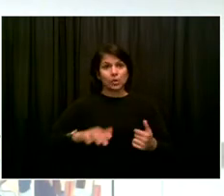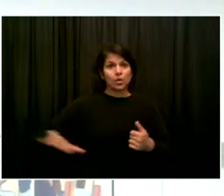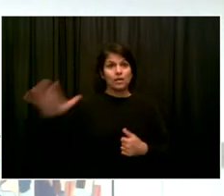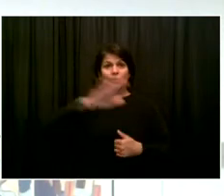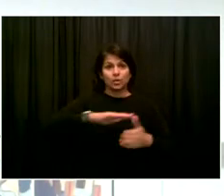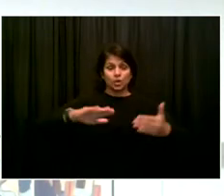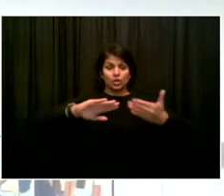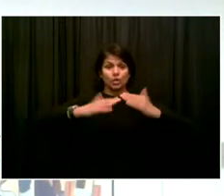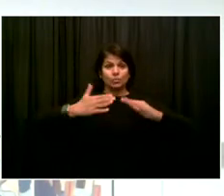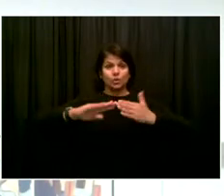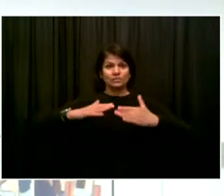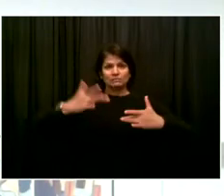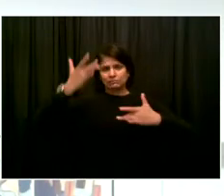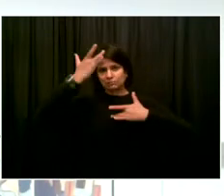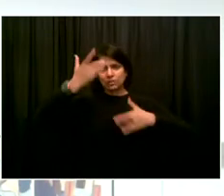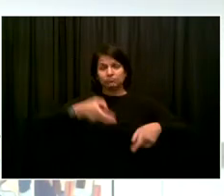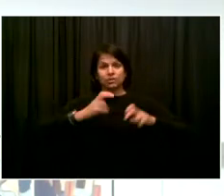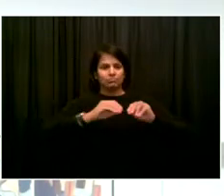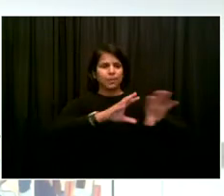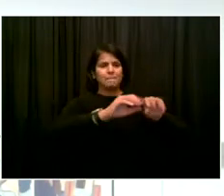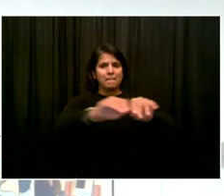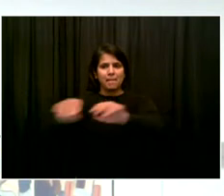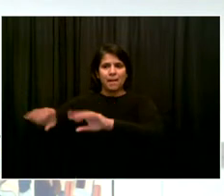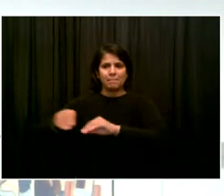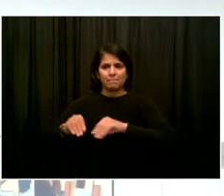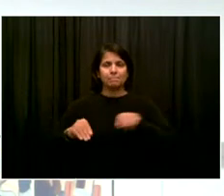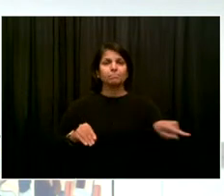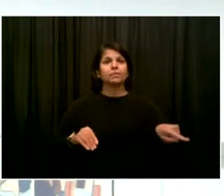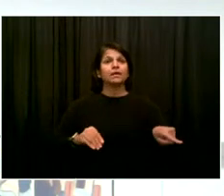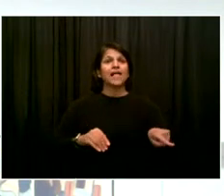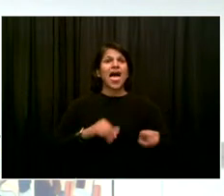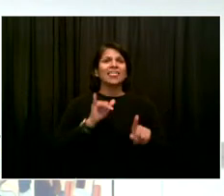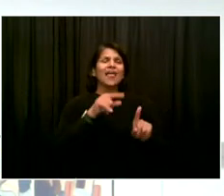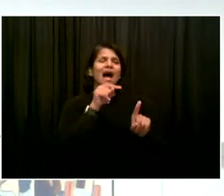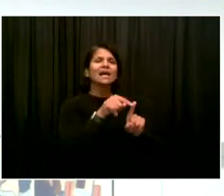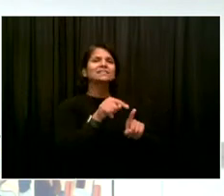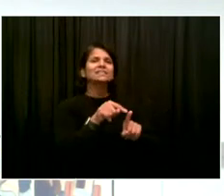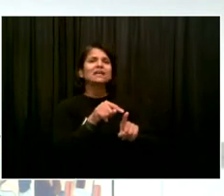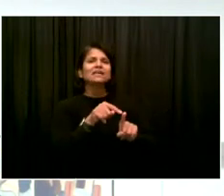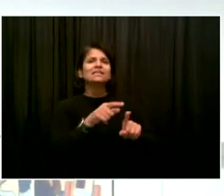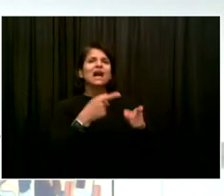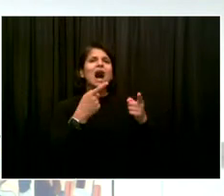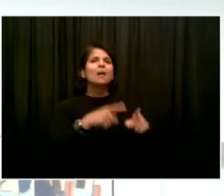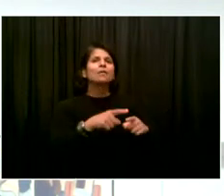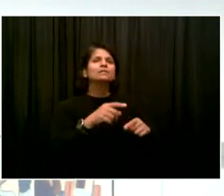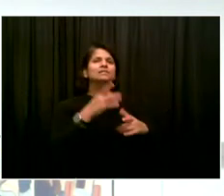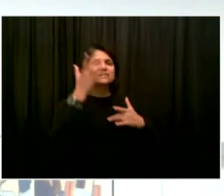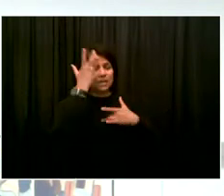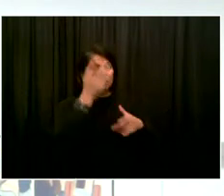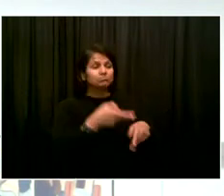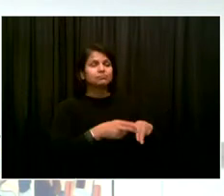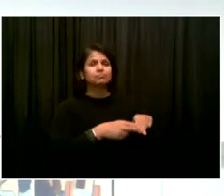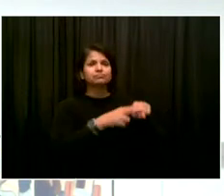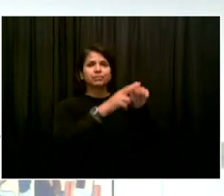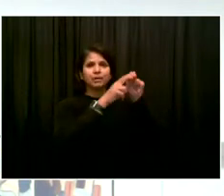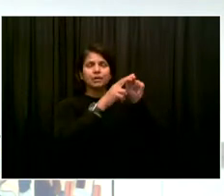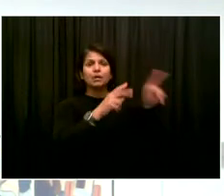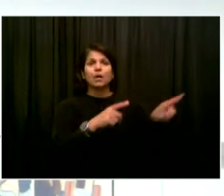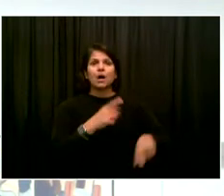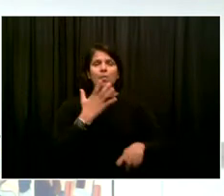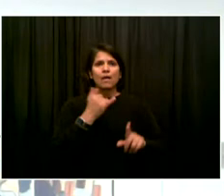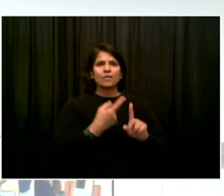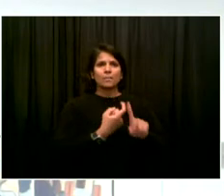is the primary driver of the increase in cases in recent weeks with the advent of the